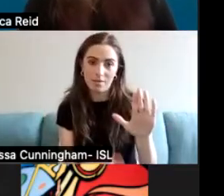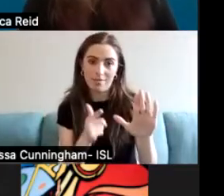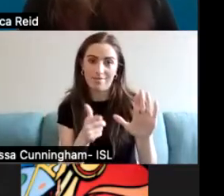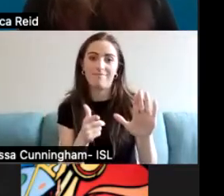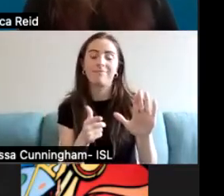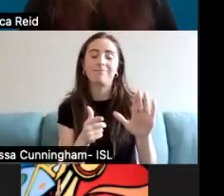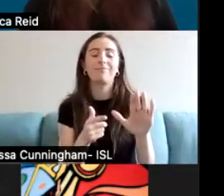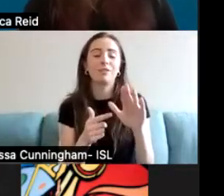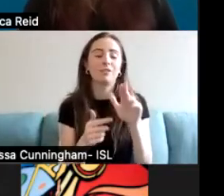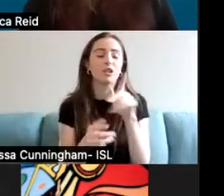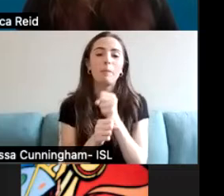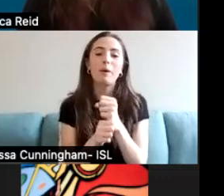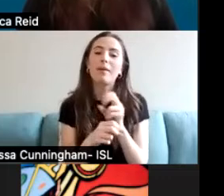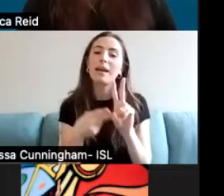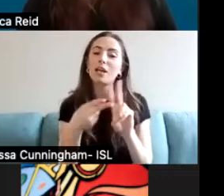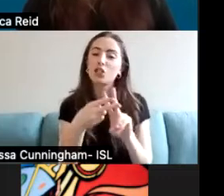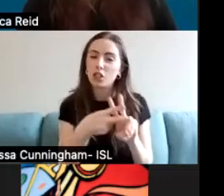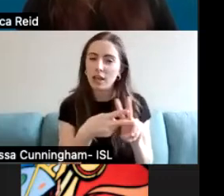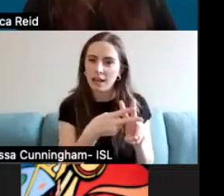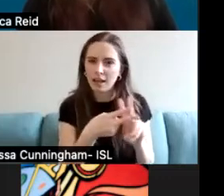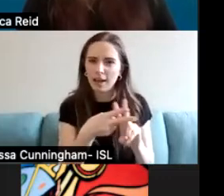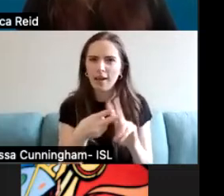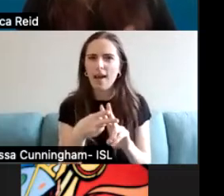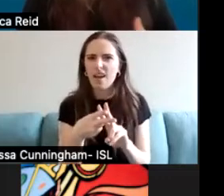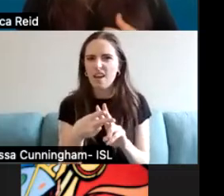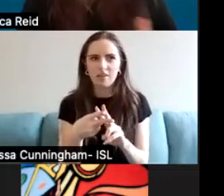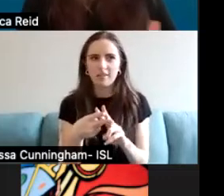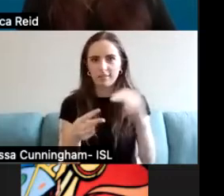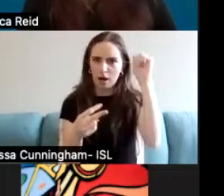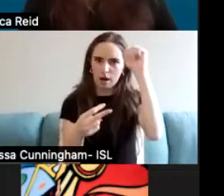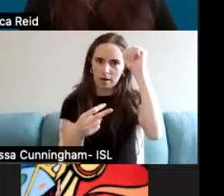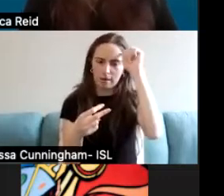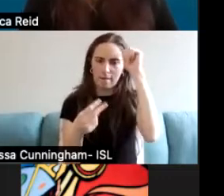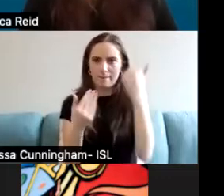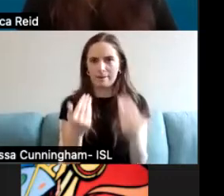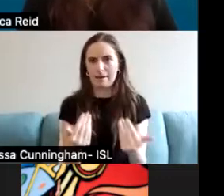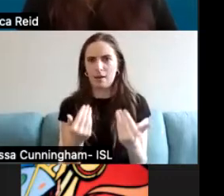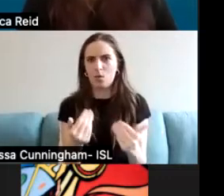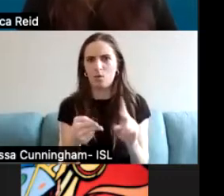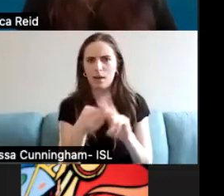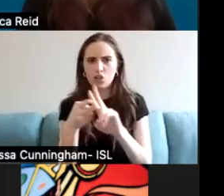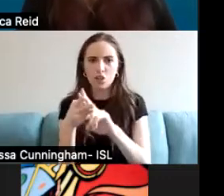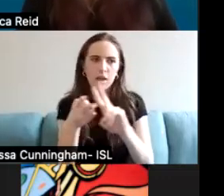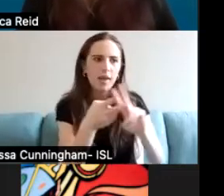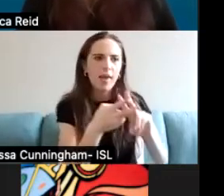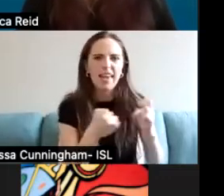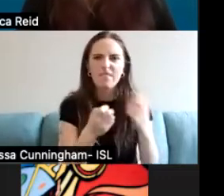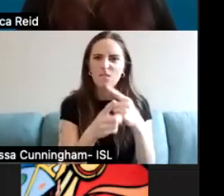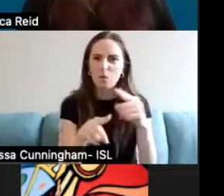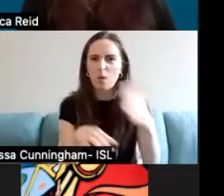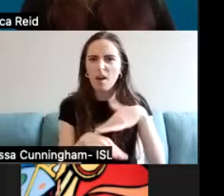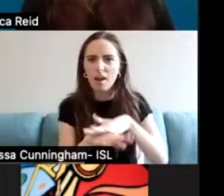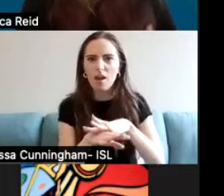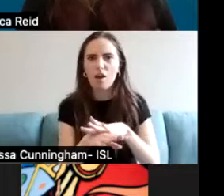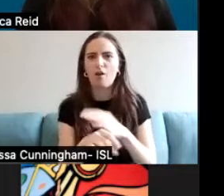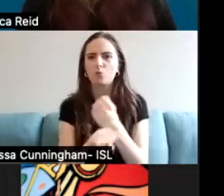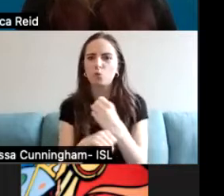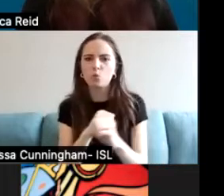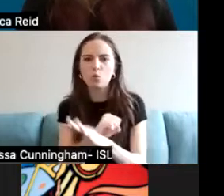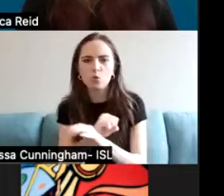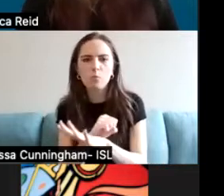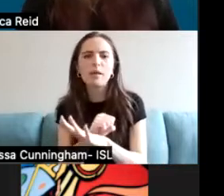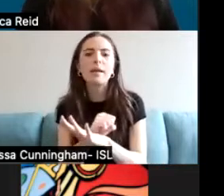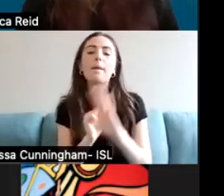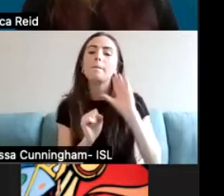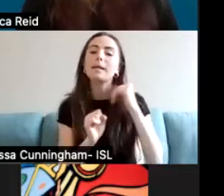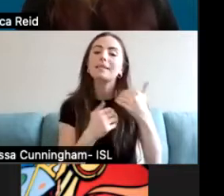hashtags that have become very prevalent across all social media, because hashtags obviously categorize information by